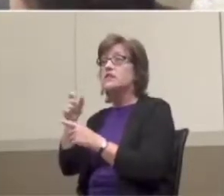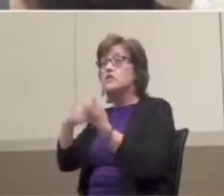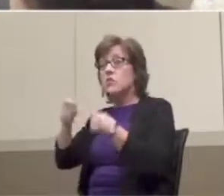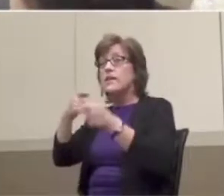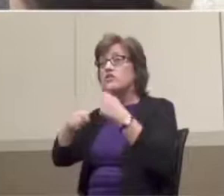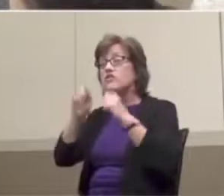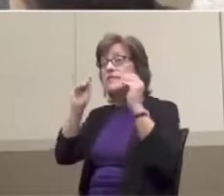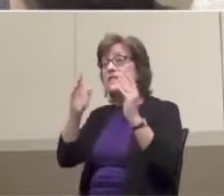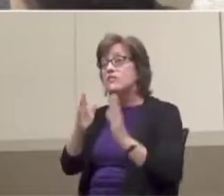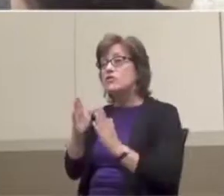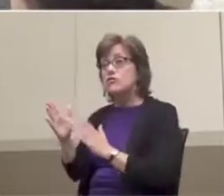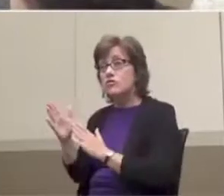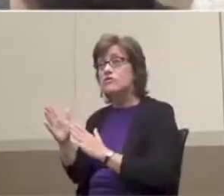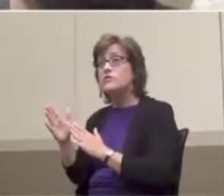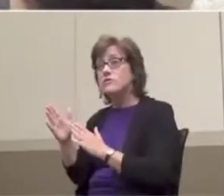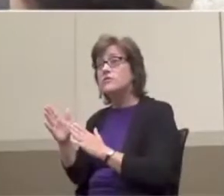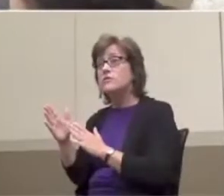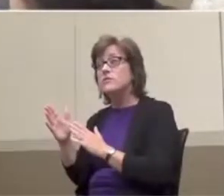some kind of